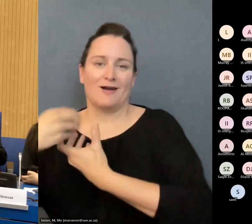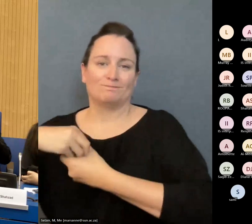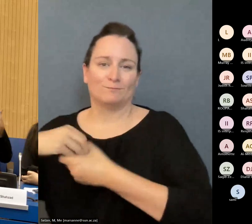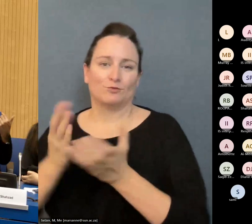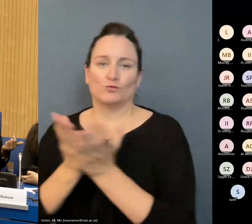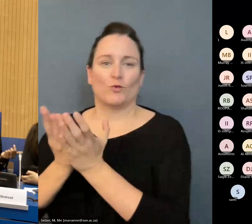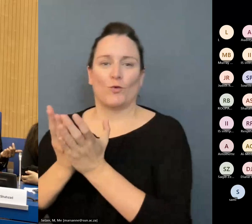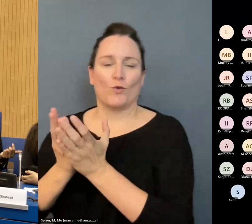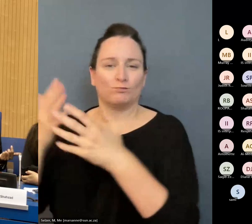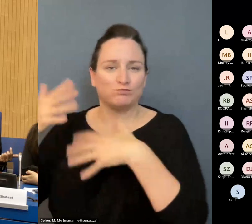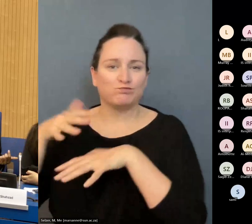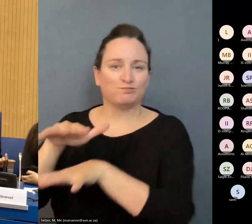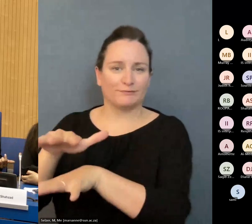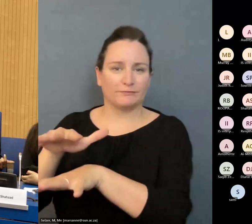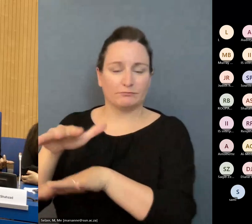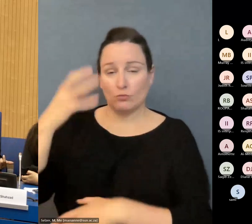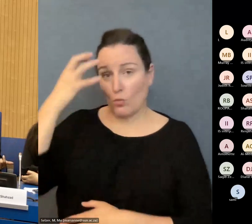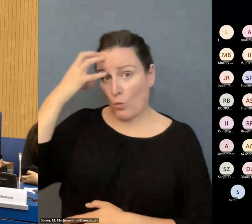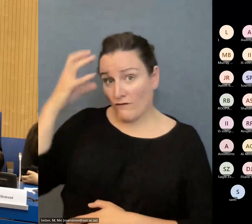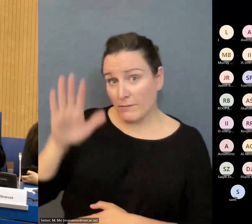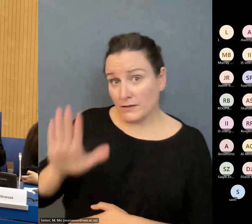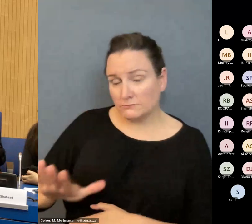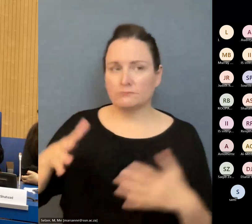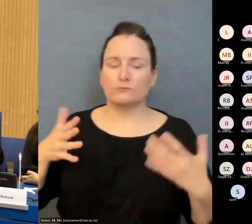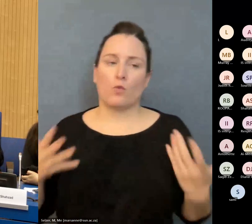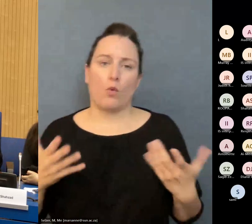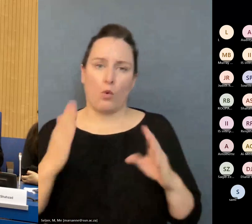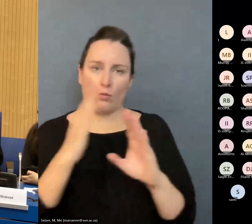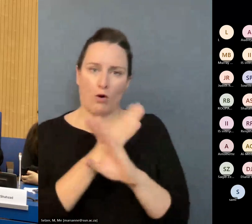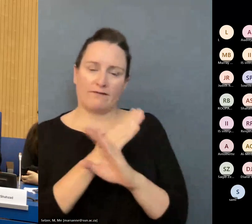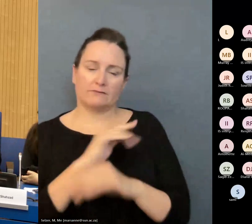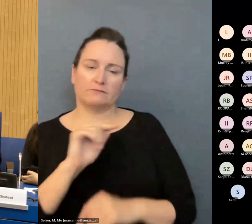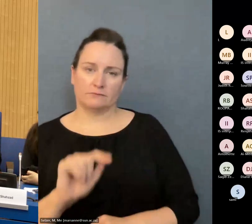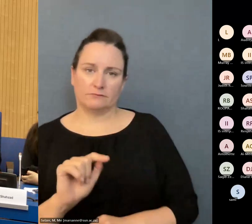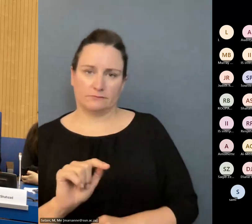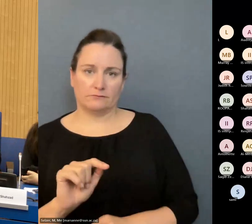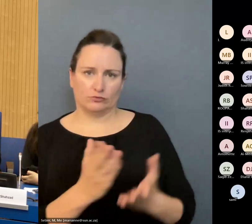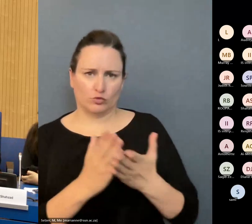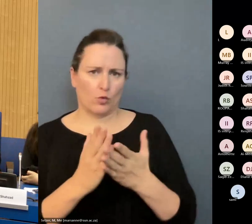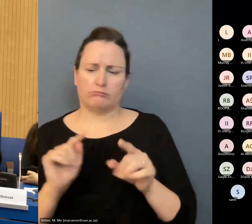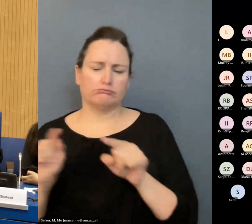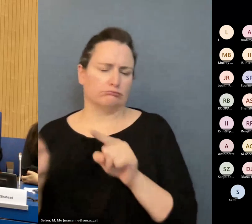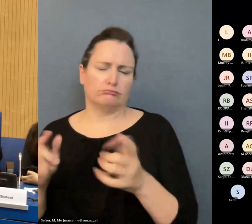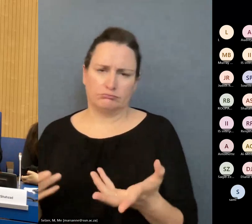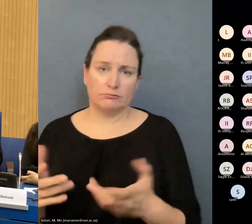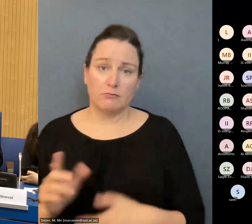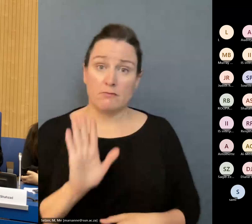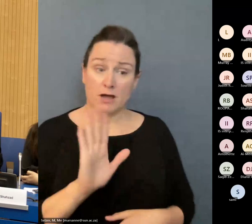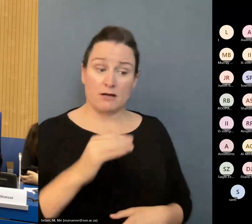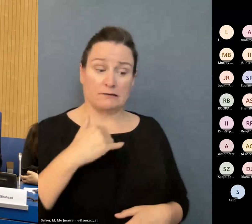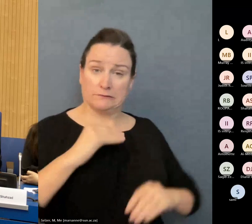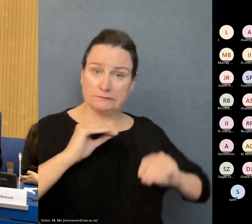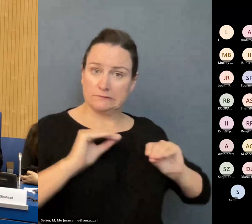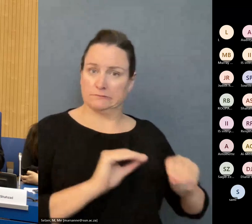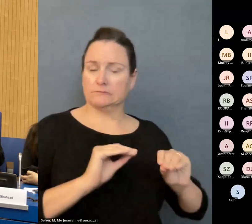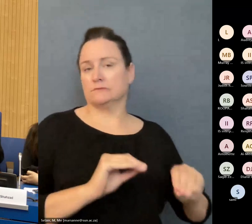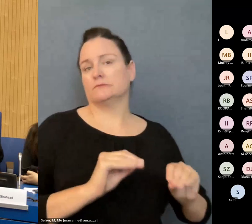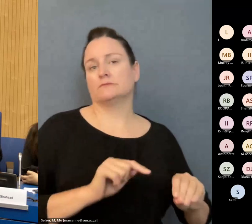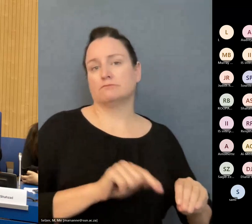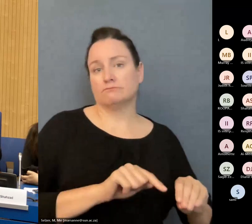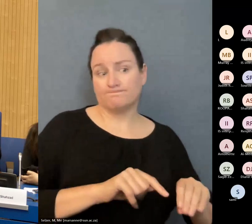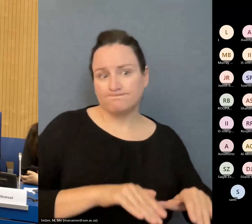government school or in a private school is an important component for learning of children with